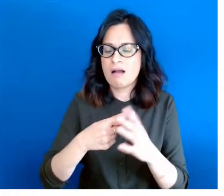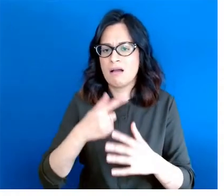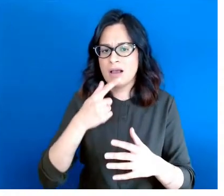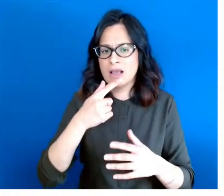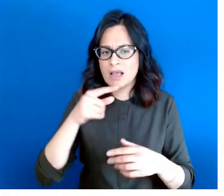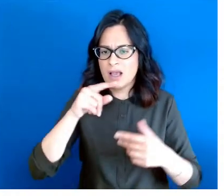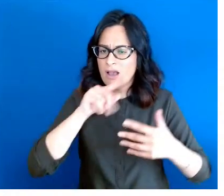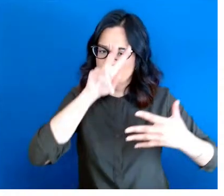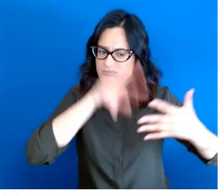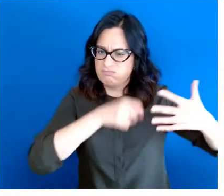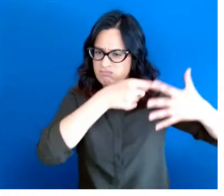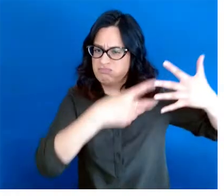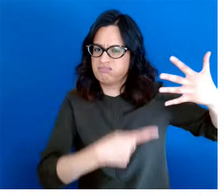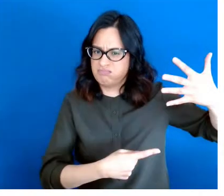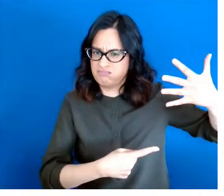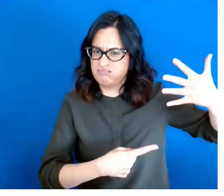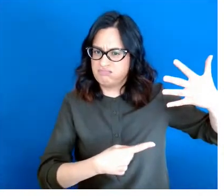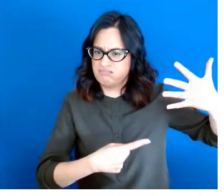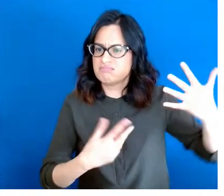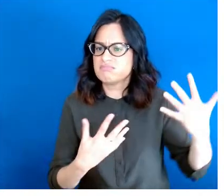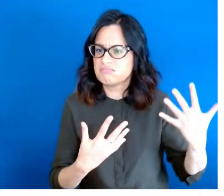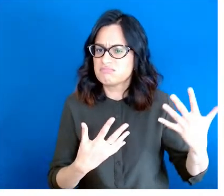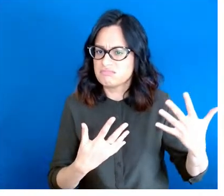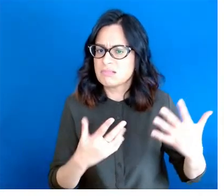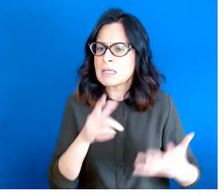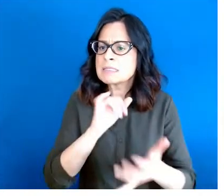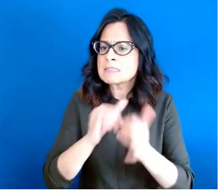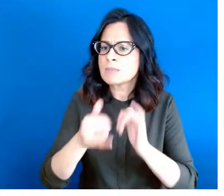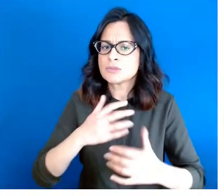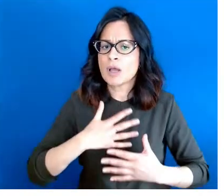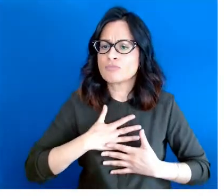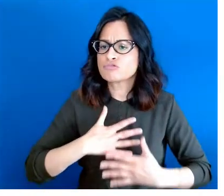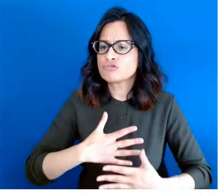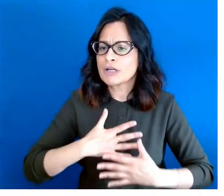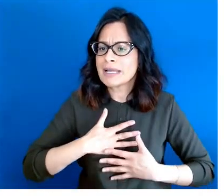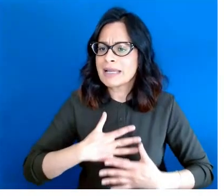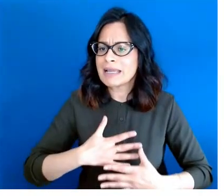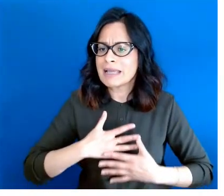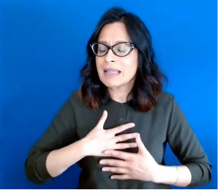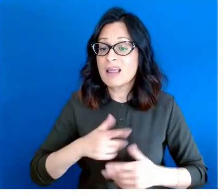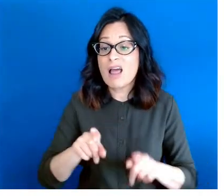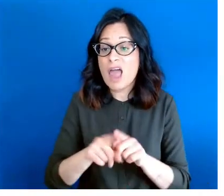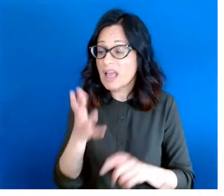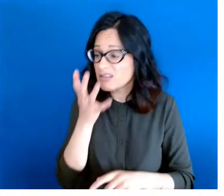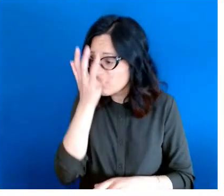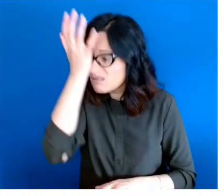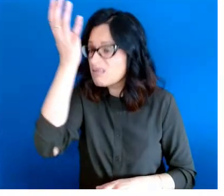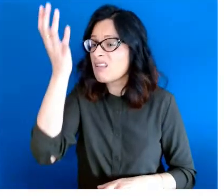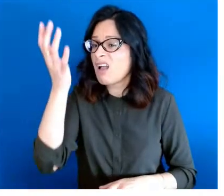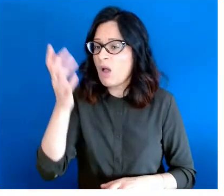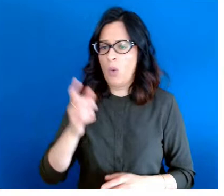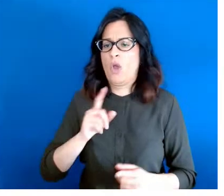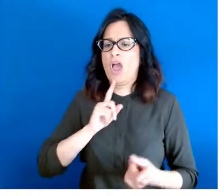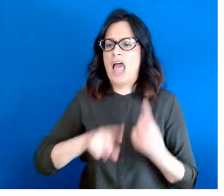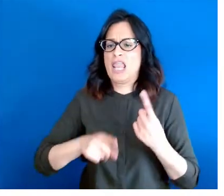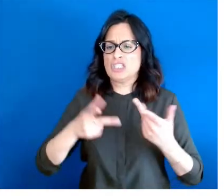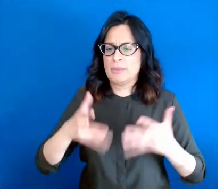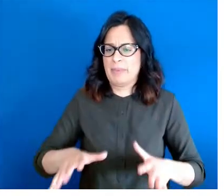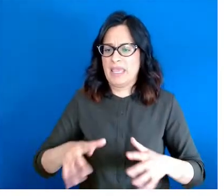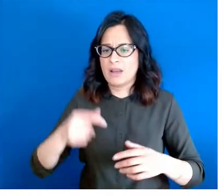breathing. Sometimes you may see people doing this allergic salute, or they may have a transverse nasal